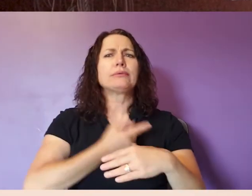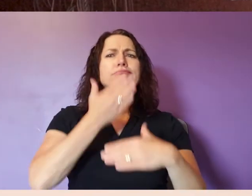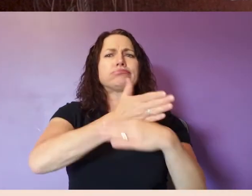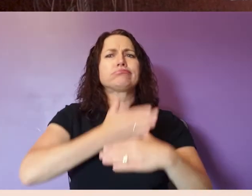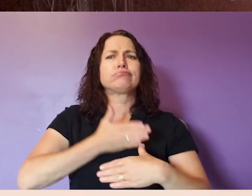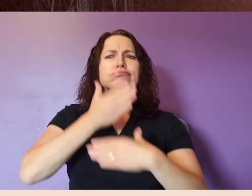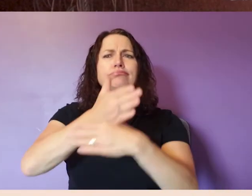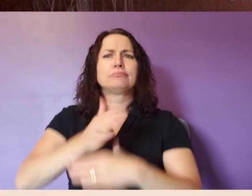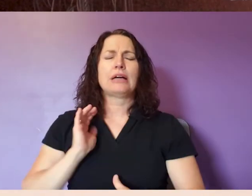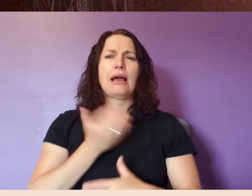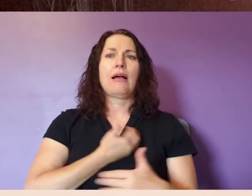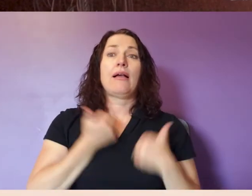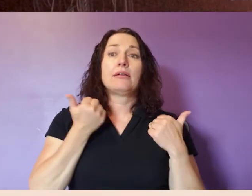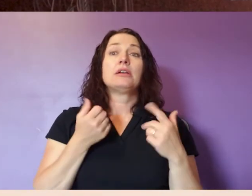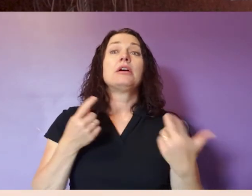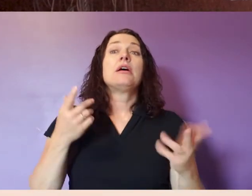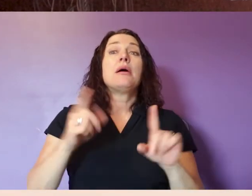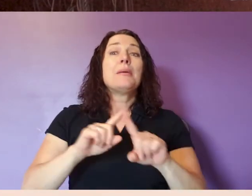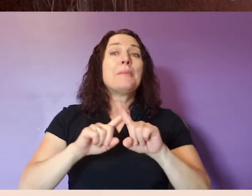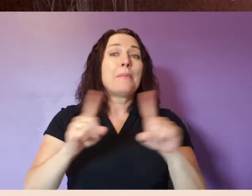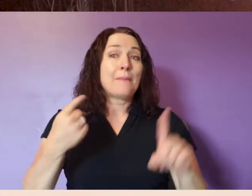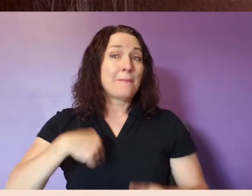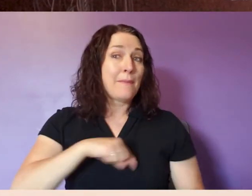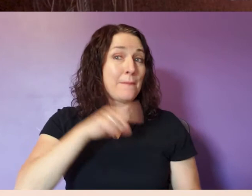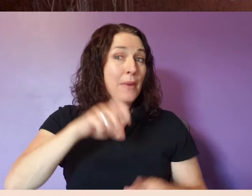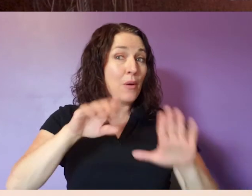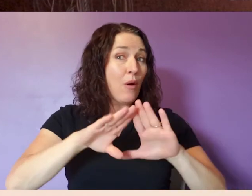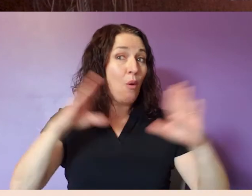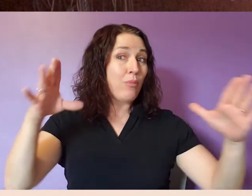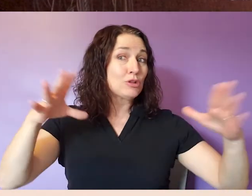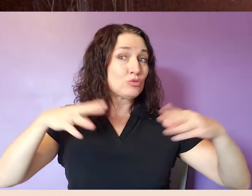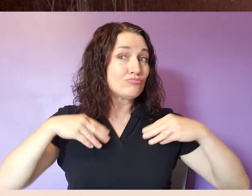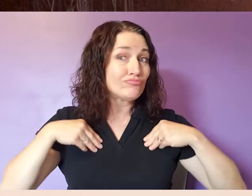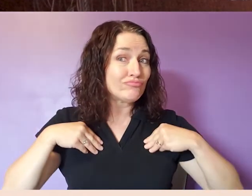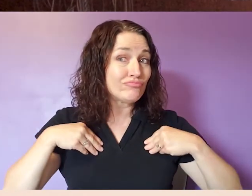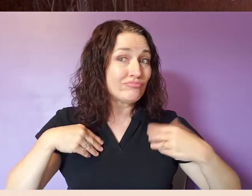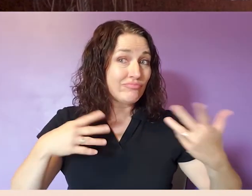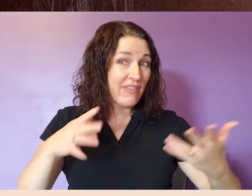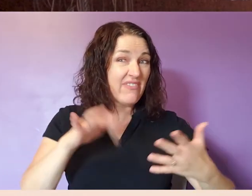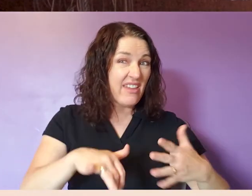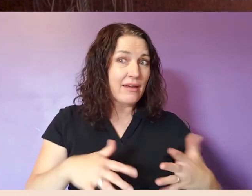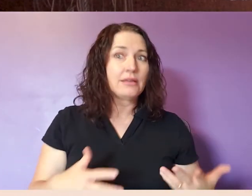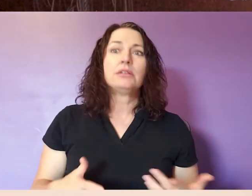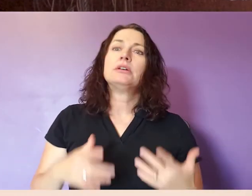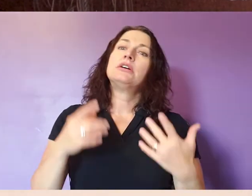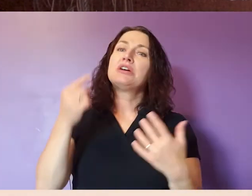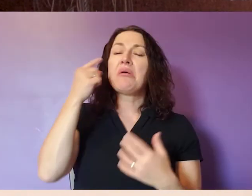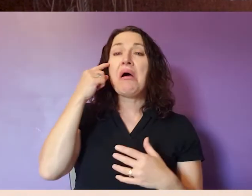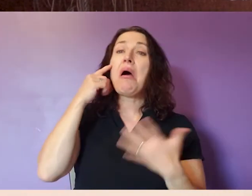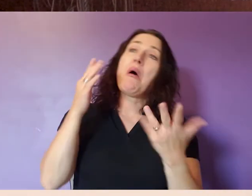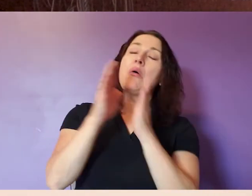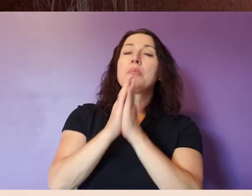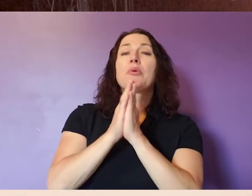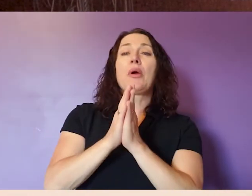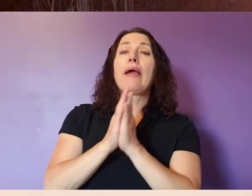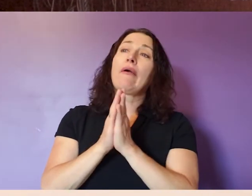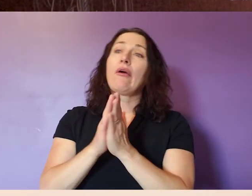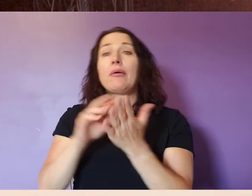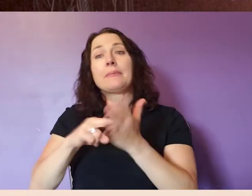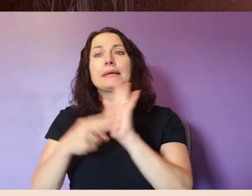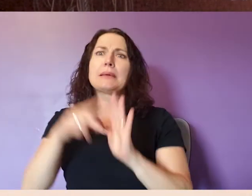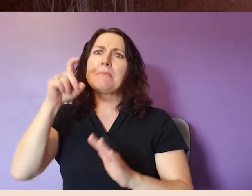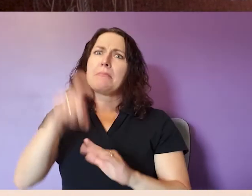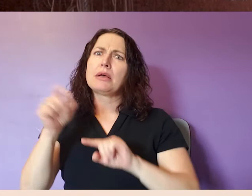they're available to us if we are available to them so we think that prayer might be let's go to a deserted